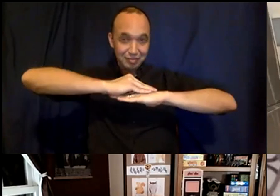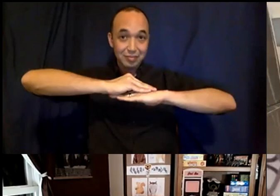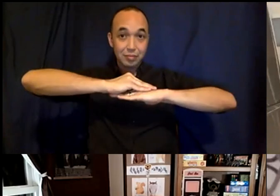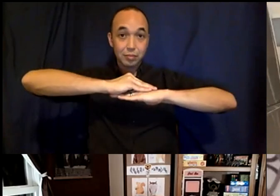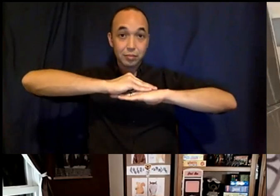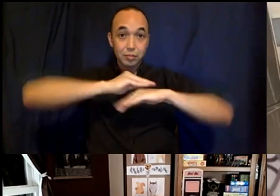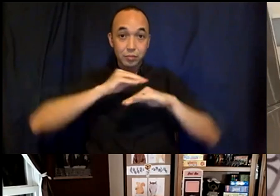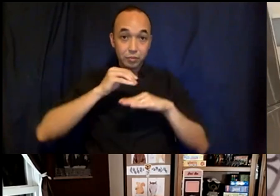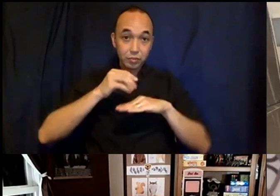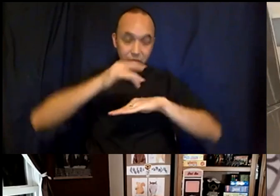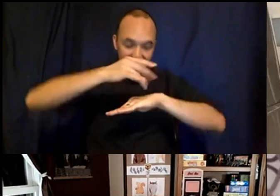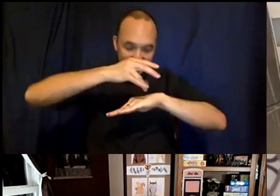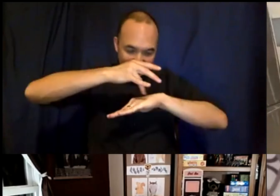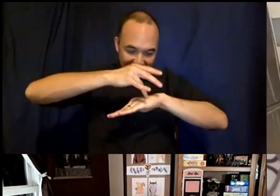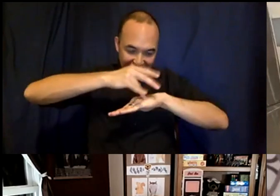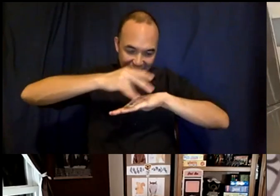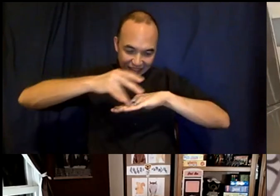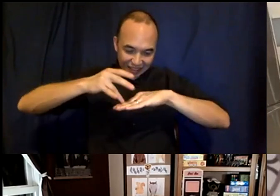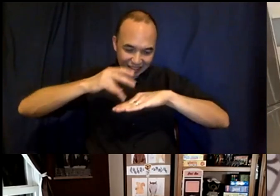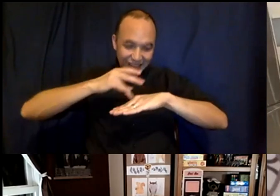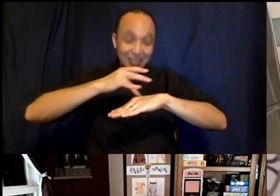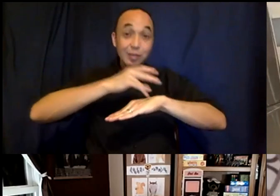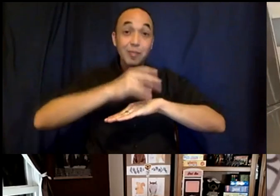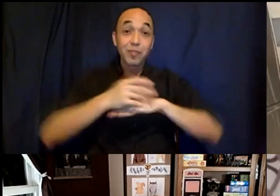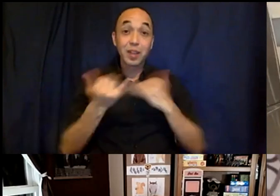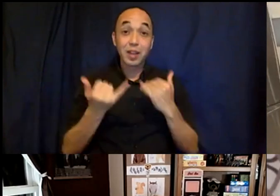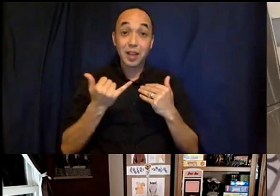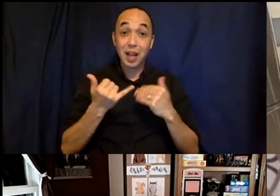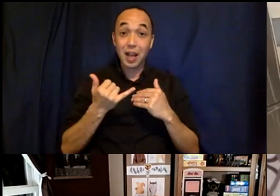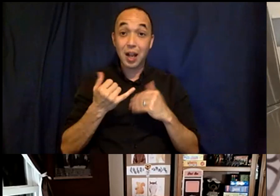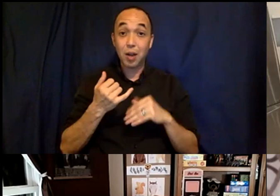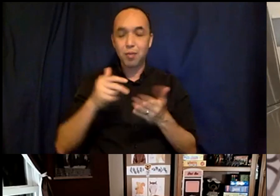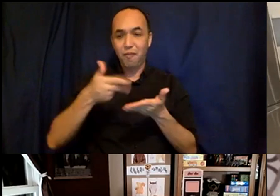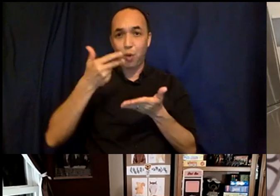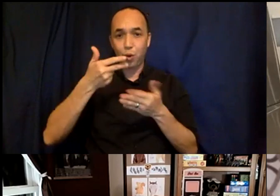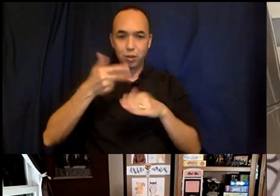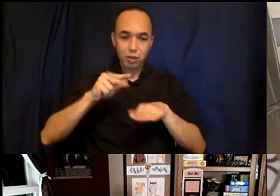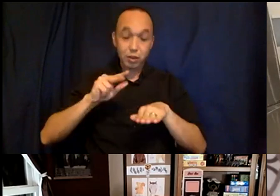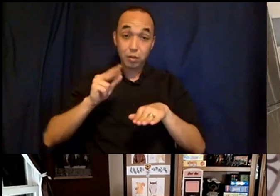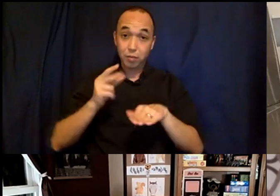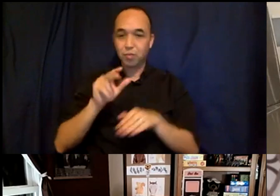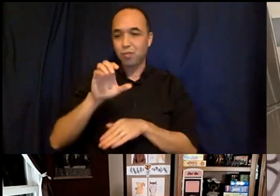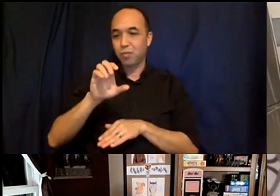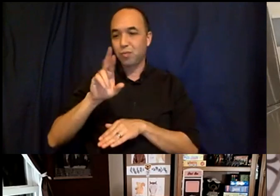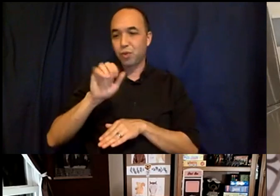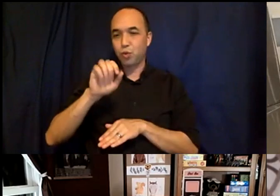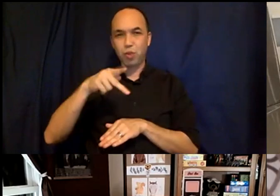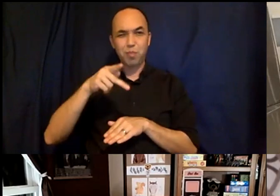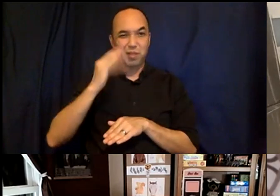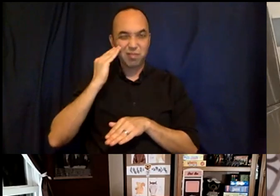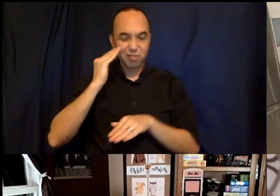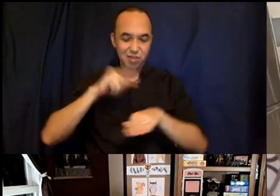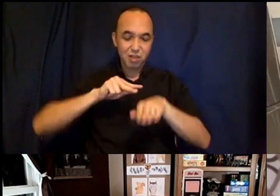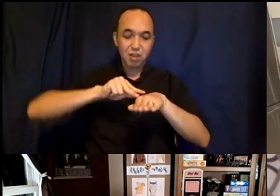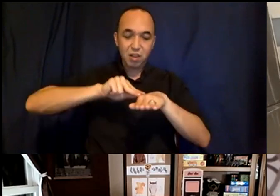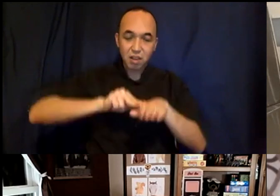little pocket of jelly, and now we get a fork, and we're gonna crimp the edges. So I'm just gonna push down so the 2